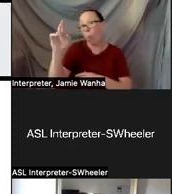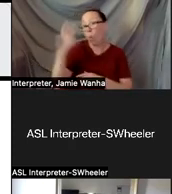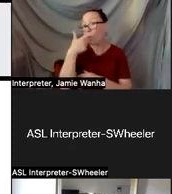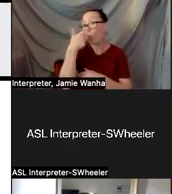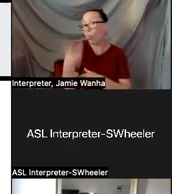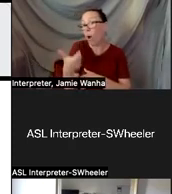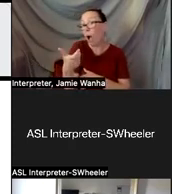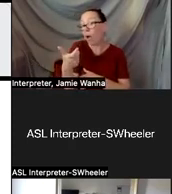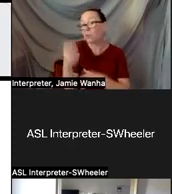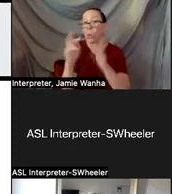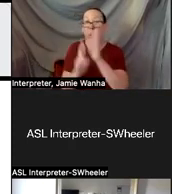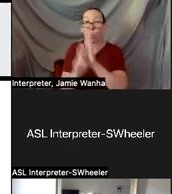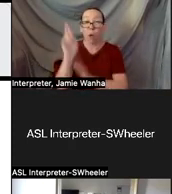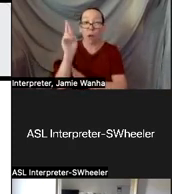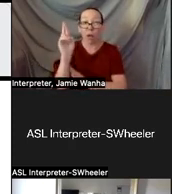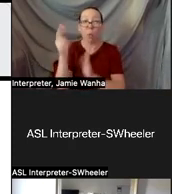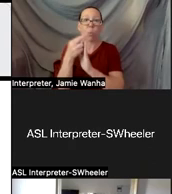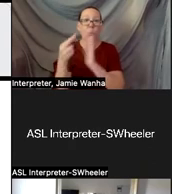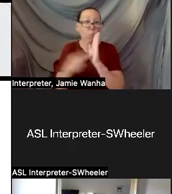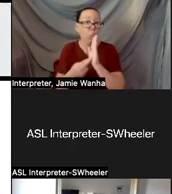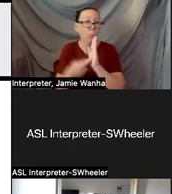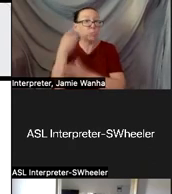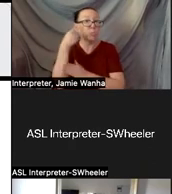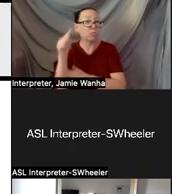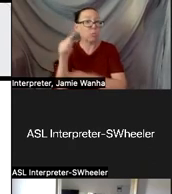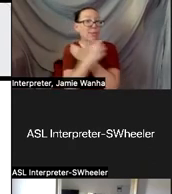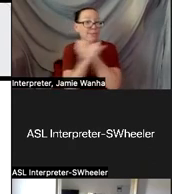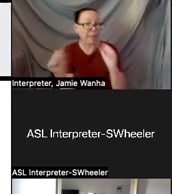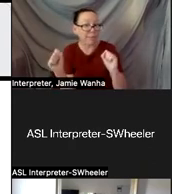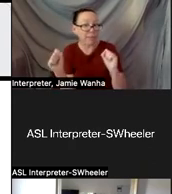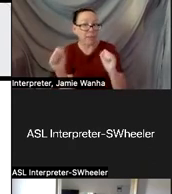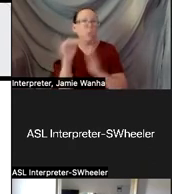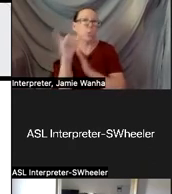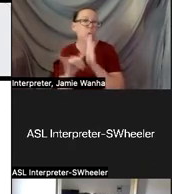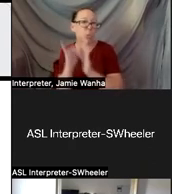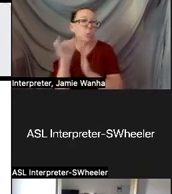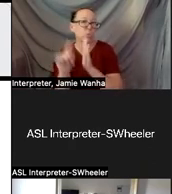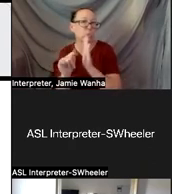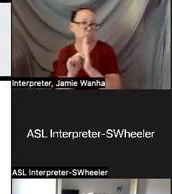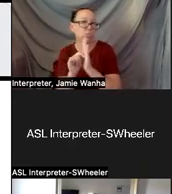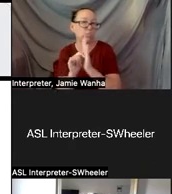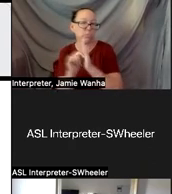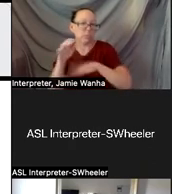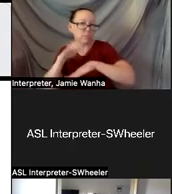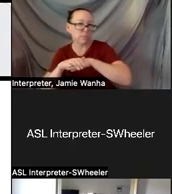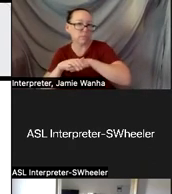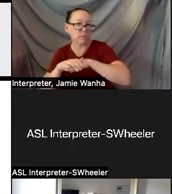for Safety, that is both in English and Spanish on YouTube. Okay, next slide, please.